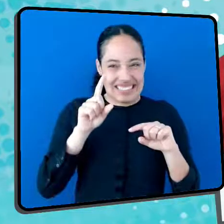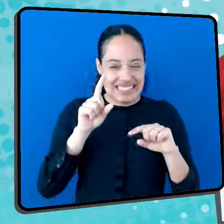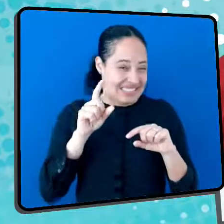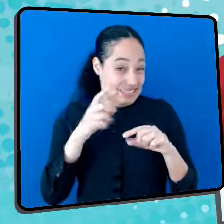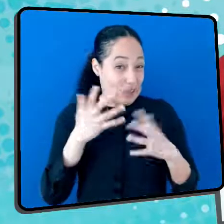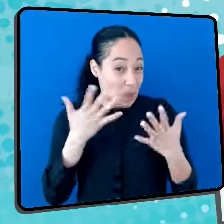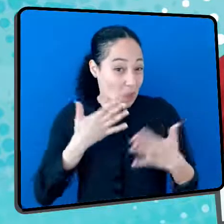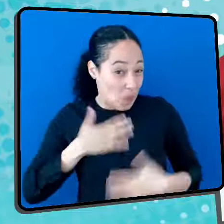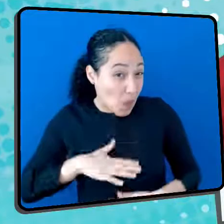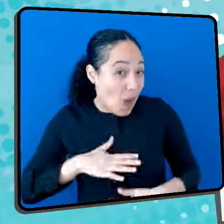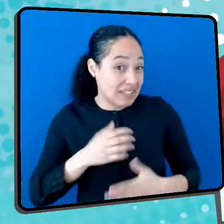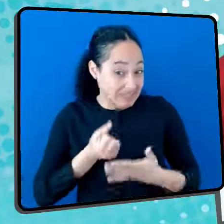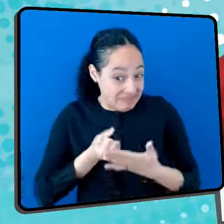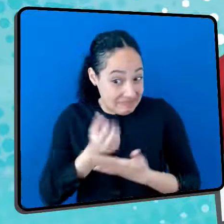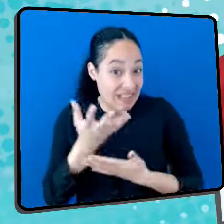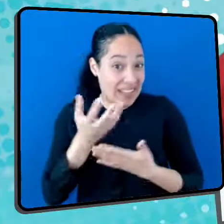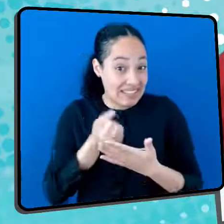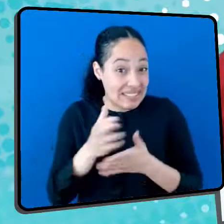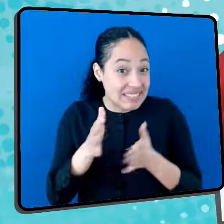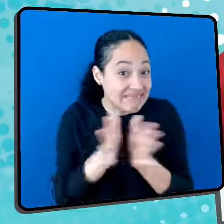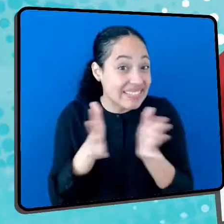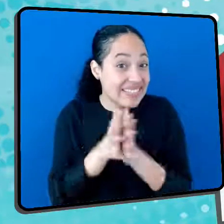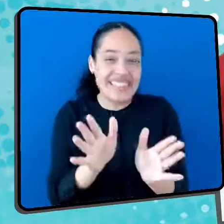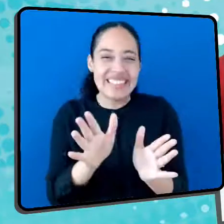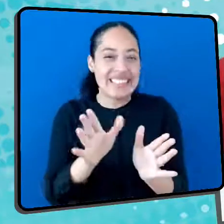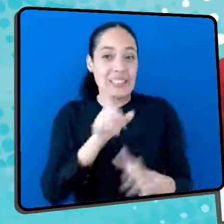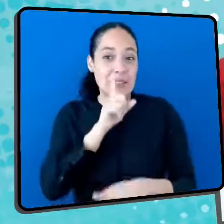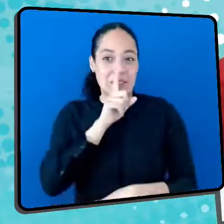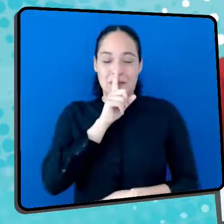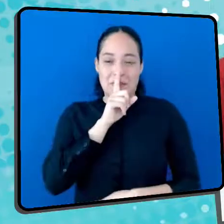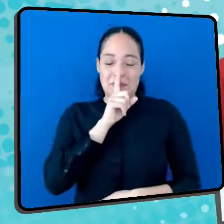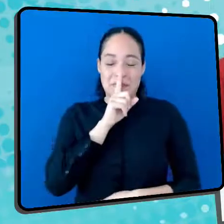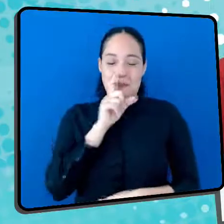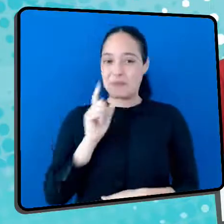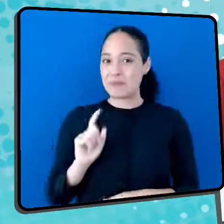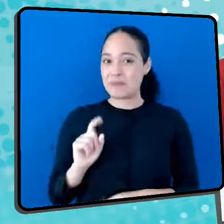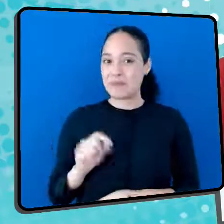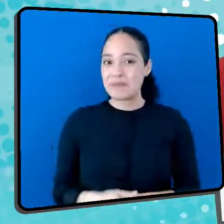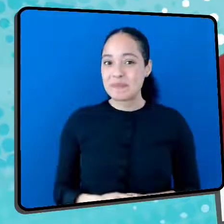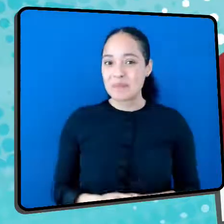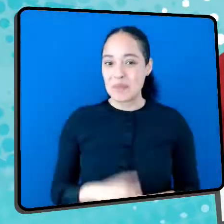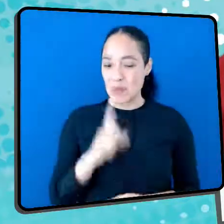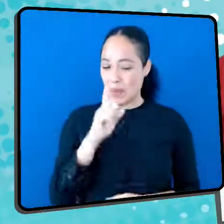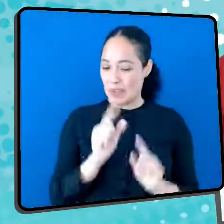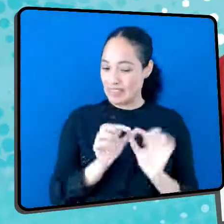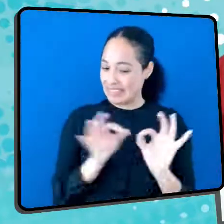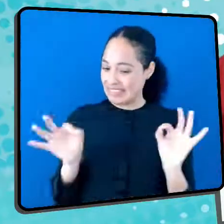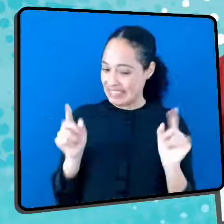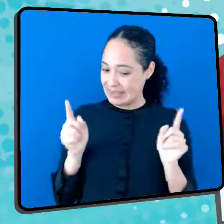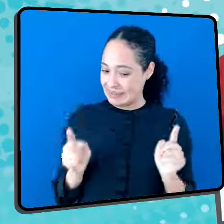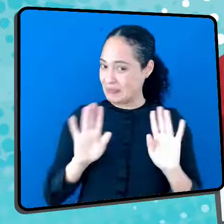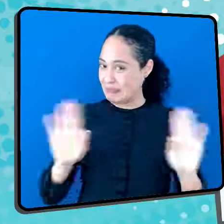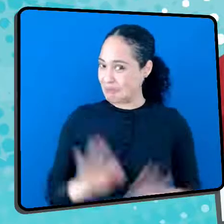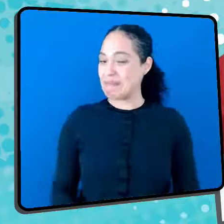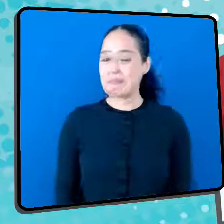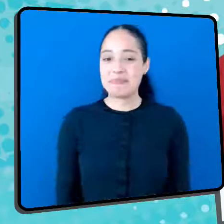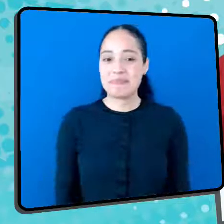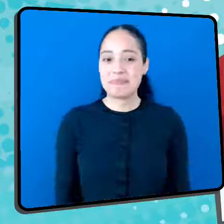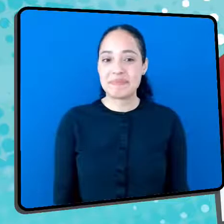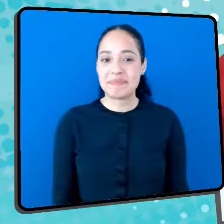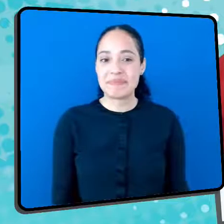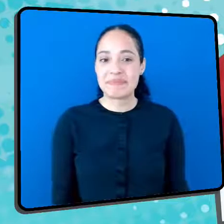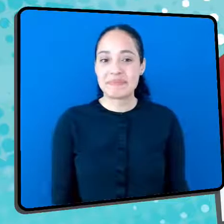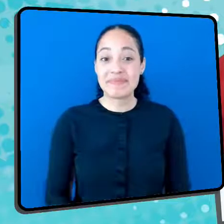It's just one sentence. That's good. That's good. The last question is for you, Amy.